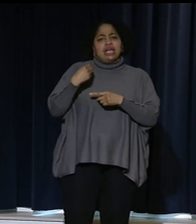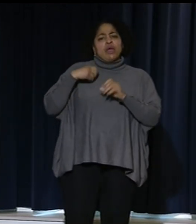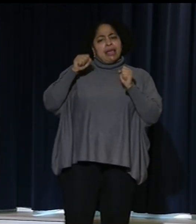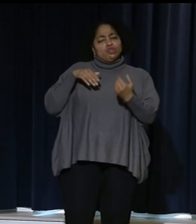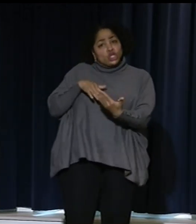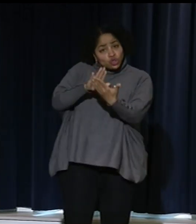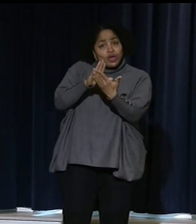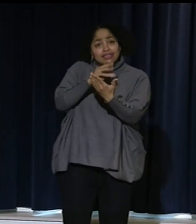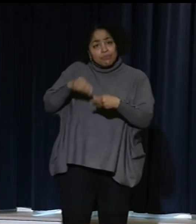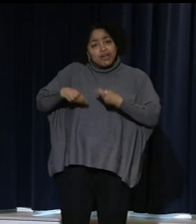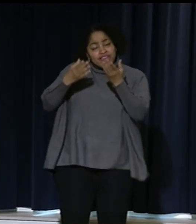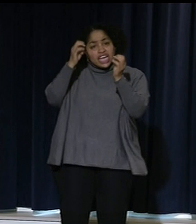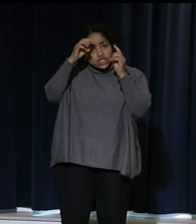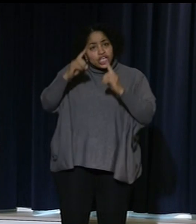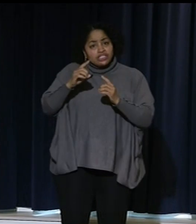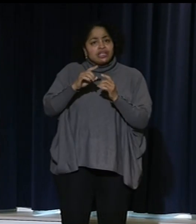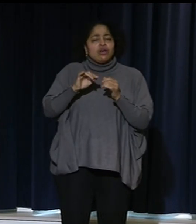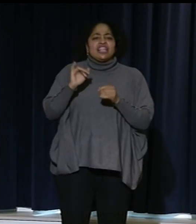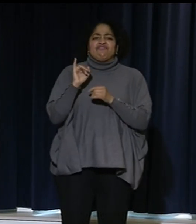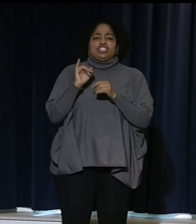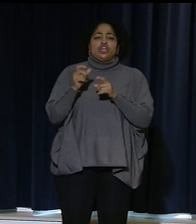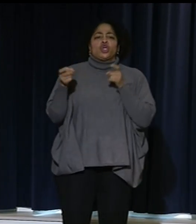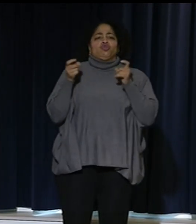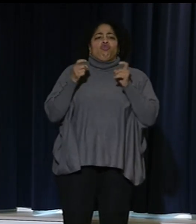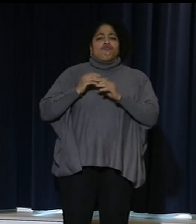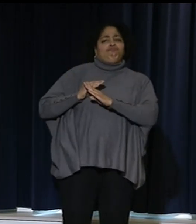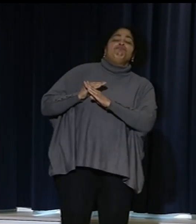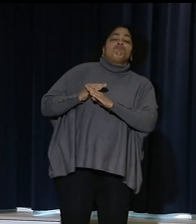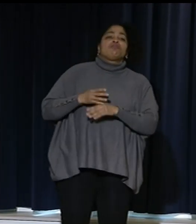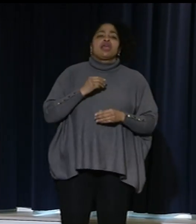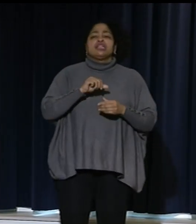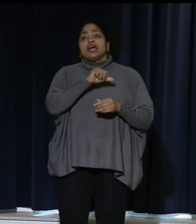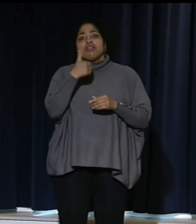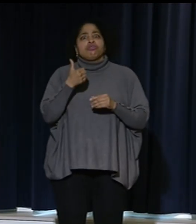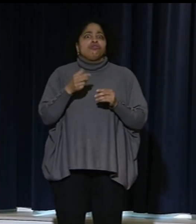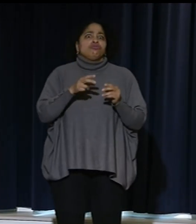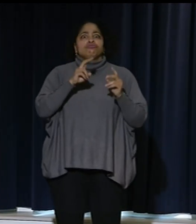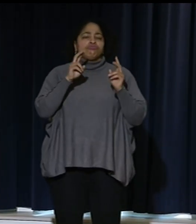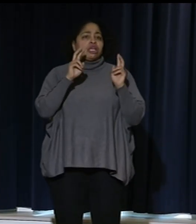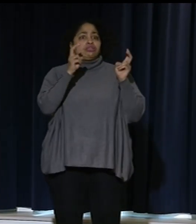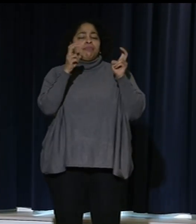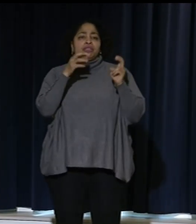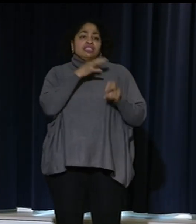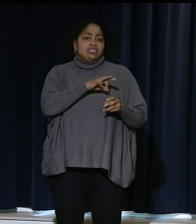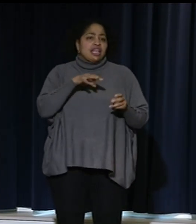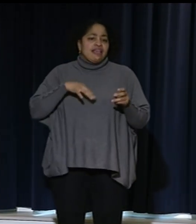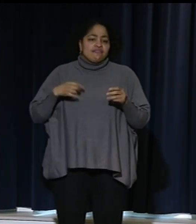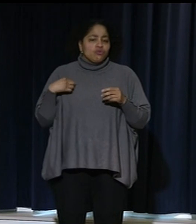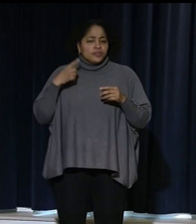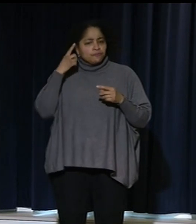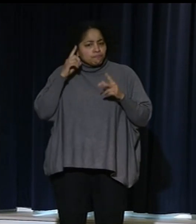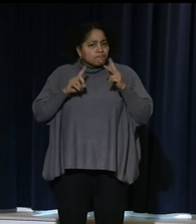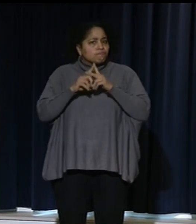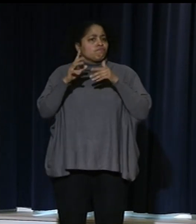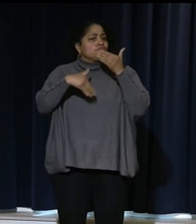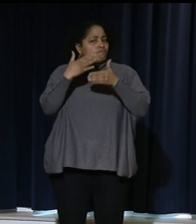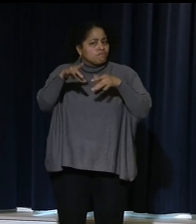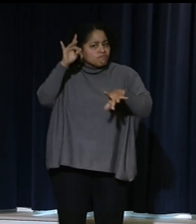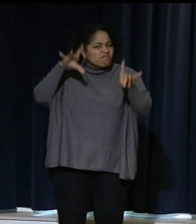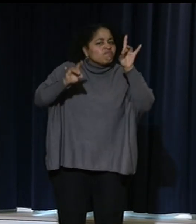them. We also provide education on infection control, in addition to other topics which the staff really comes to us. So now that we